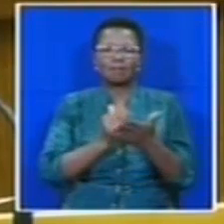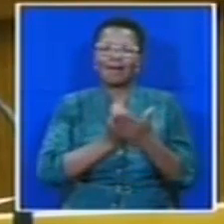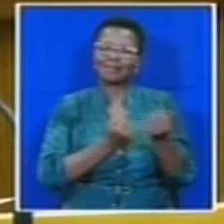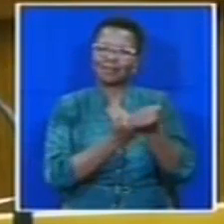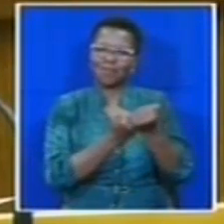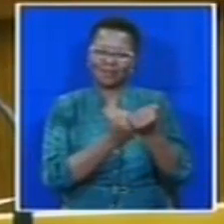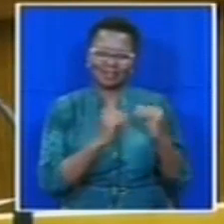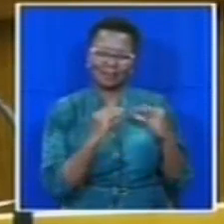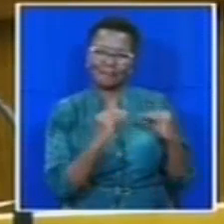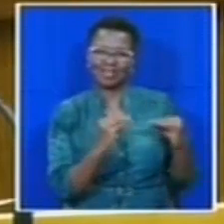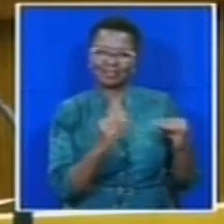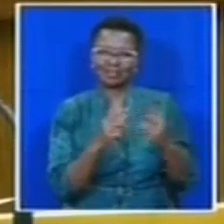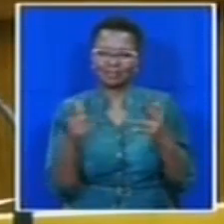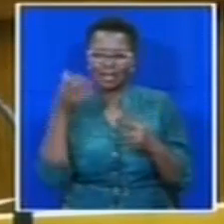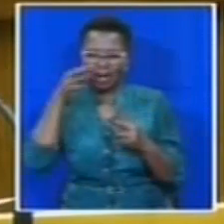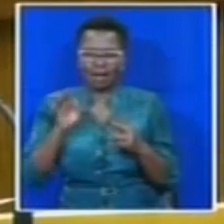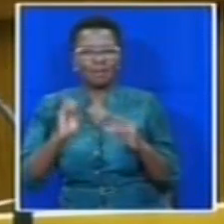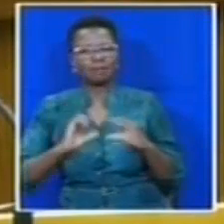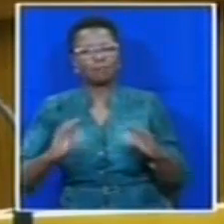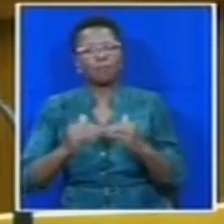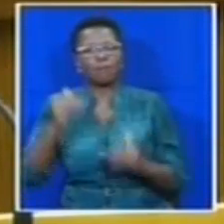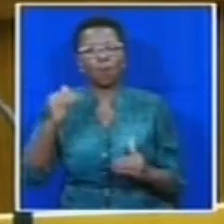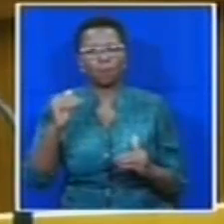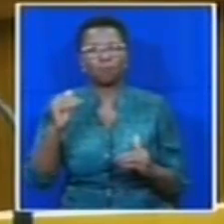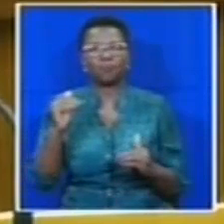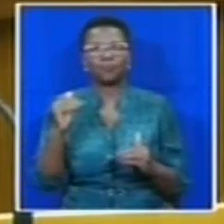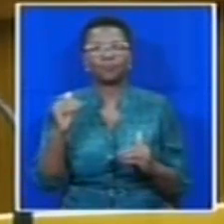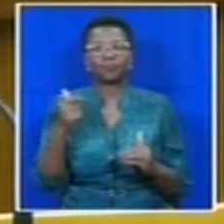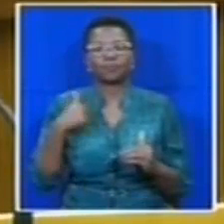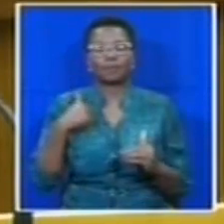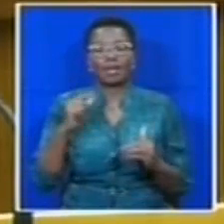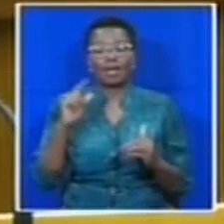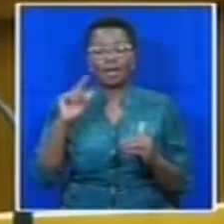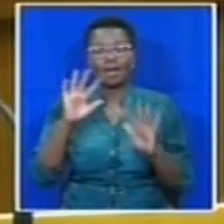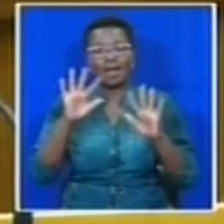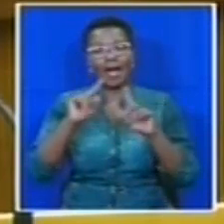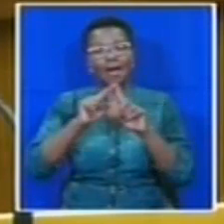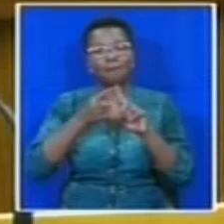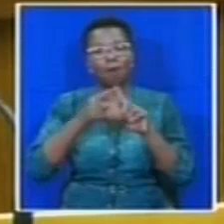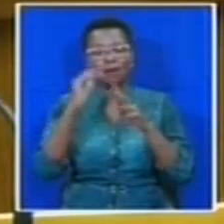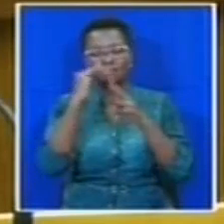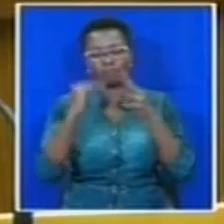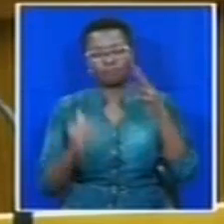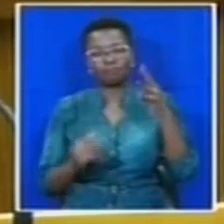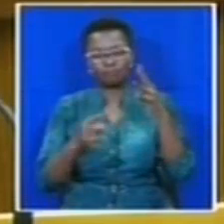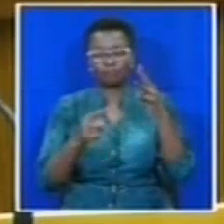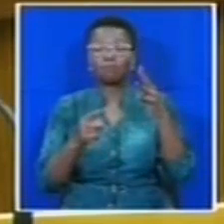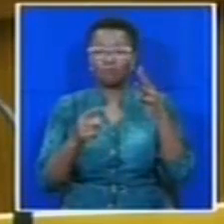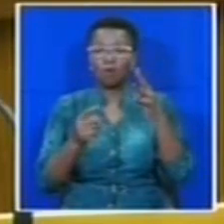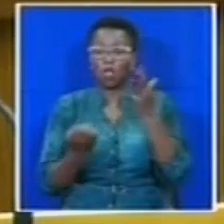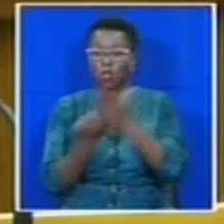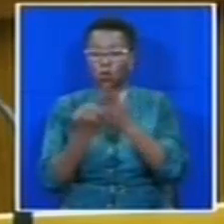sector investment. Concerted implementation of our 9-point plan for the real economy is required, as is